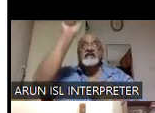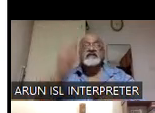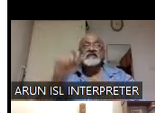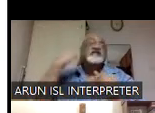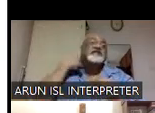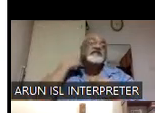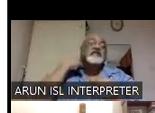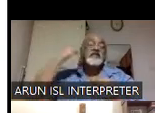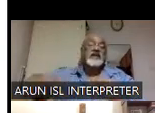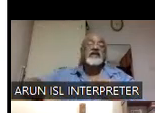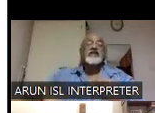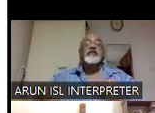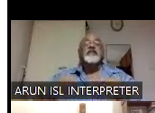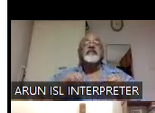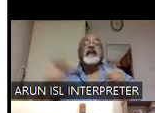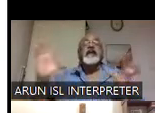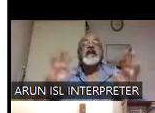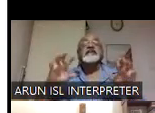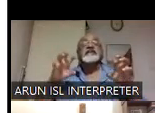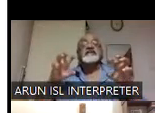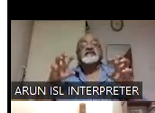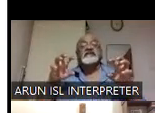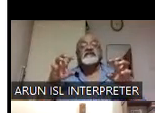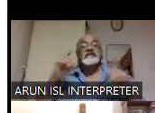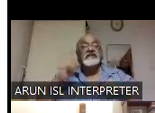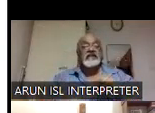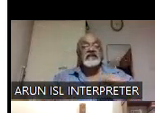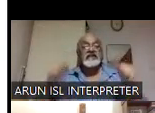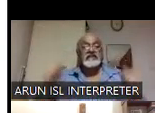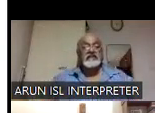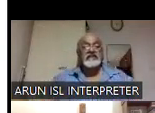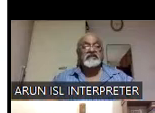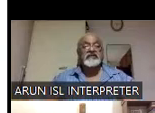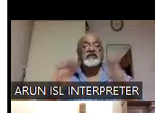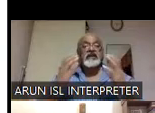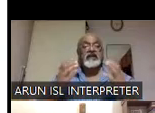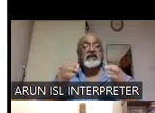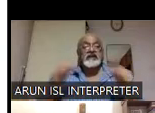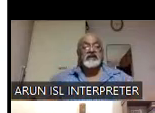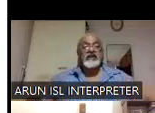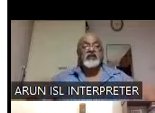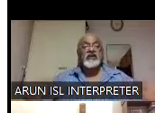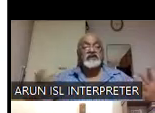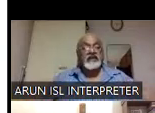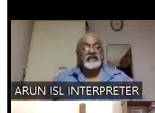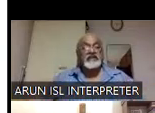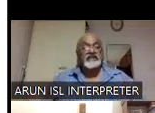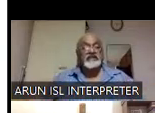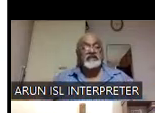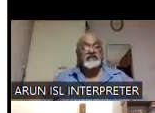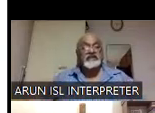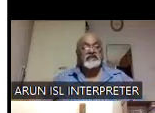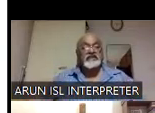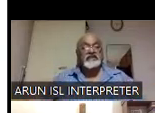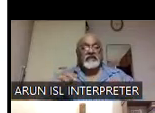neck is paralyzed. So right now when I sit and take your class, I'm sitting on a wheelchair. If I'm not